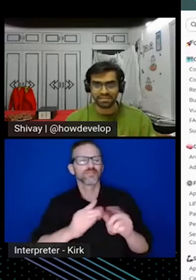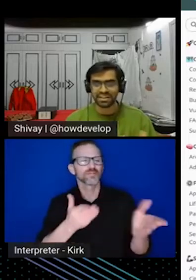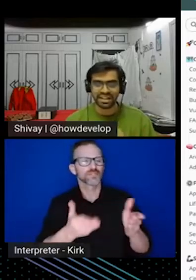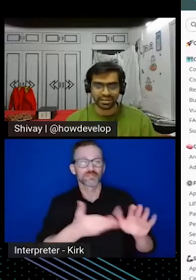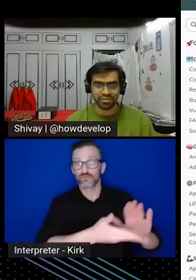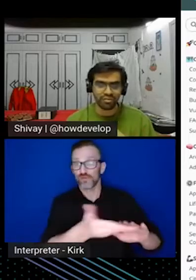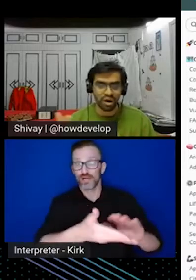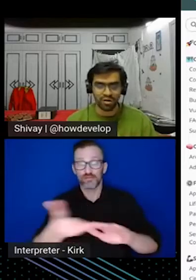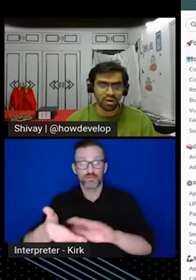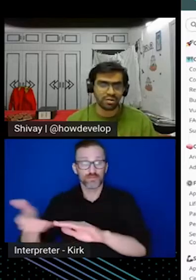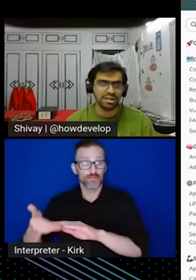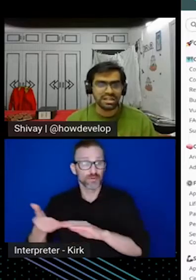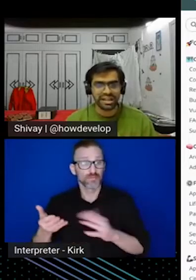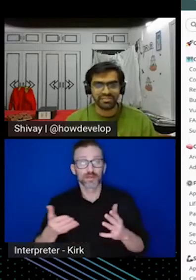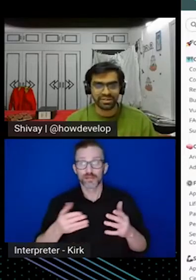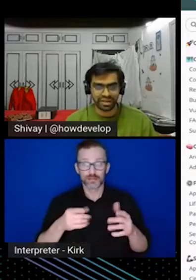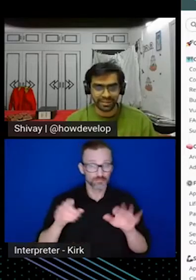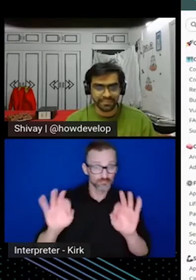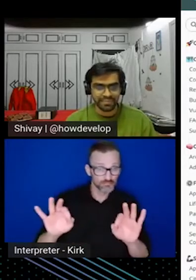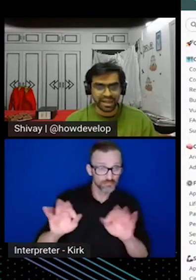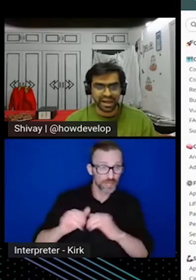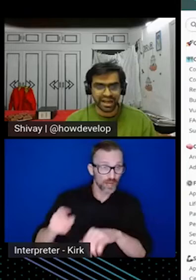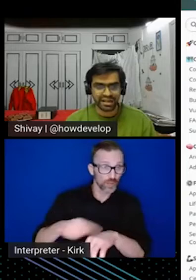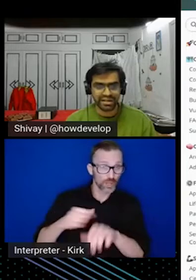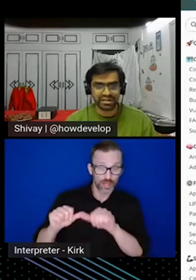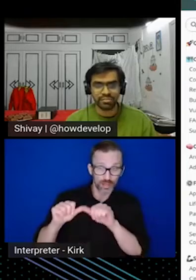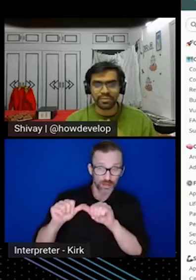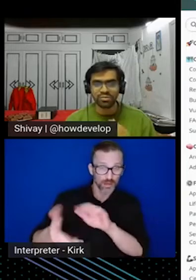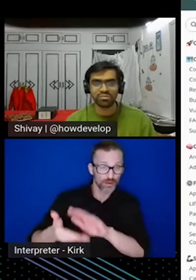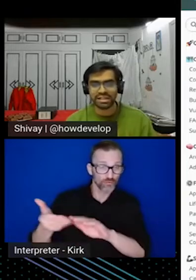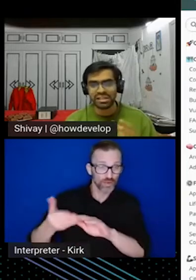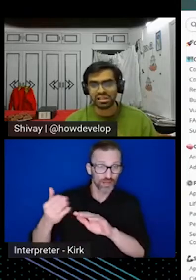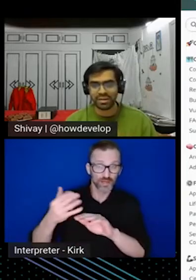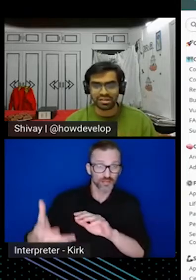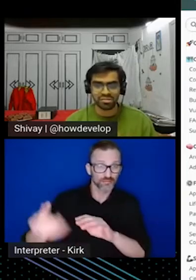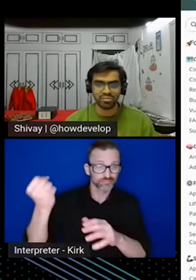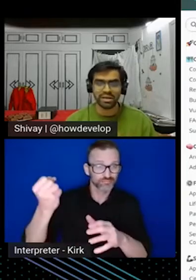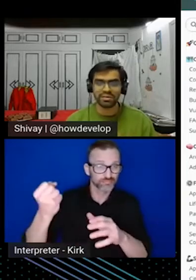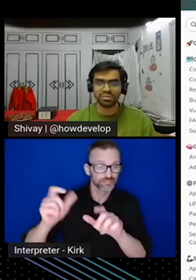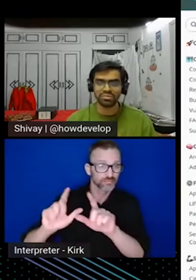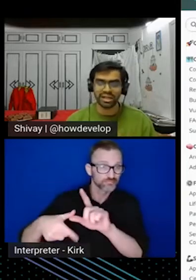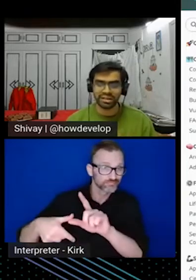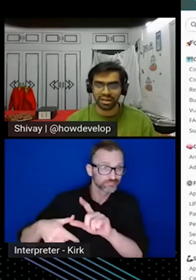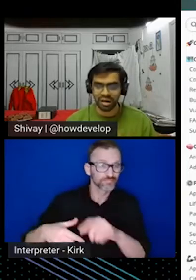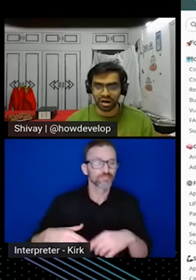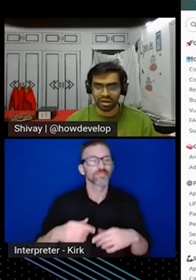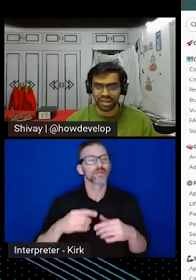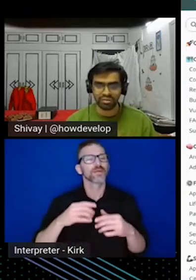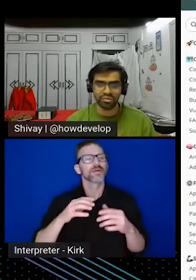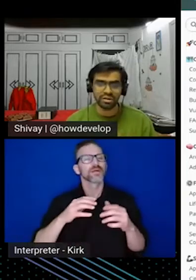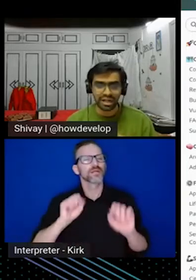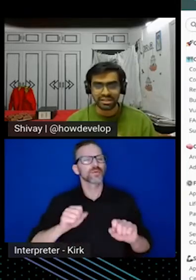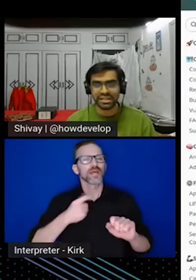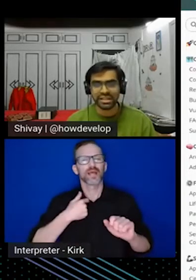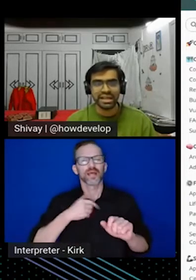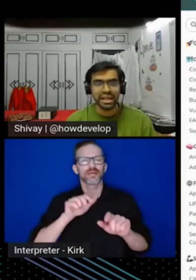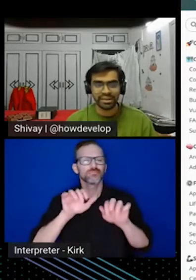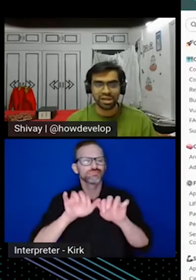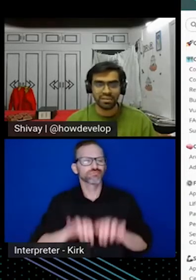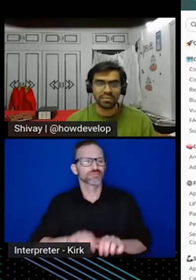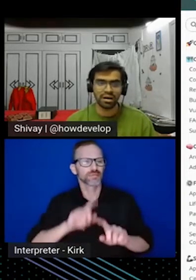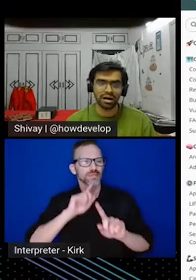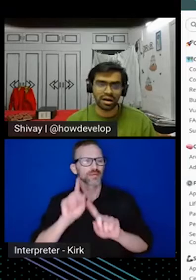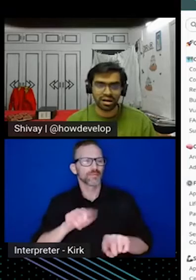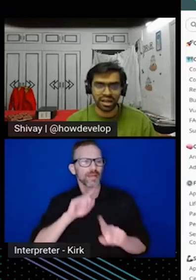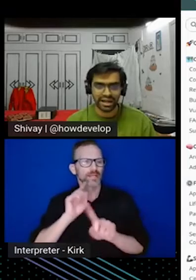age specifically, for how long they have been running. And you'll be able to run these commands to be able to then run the